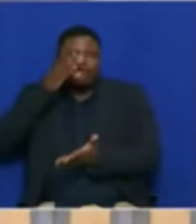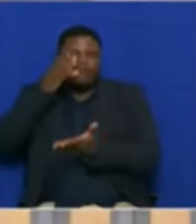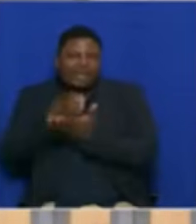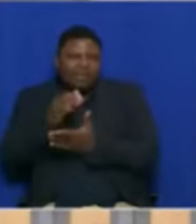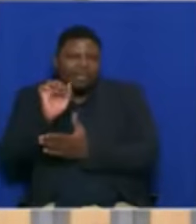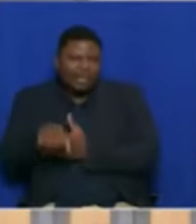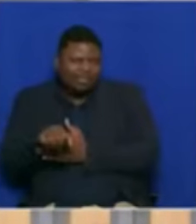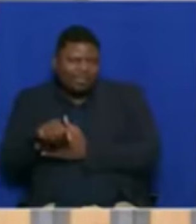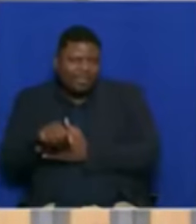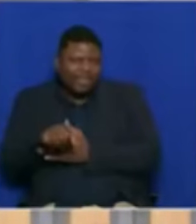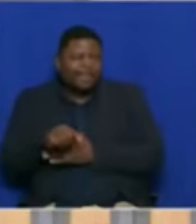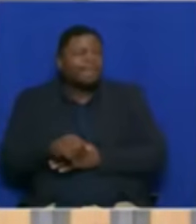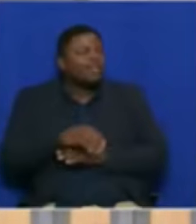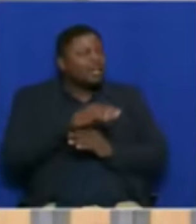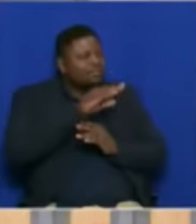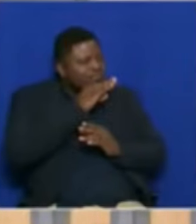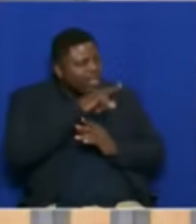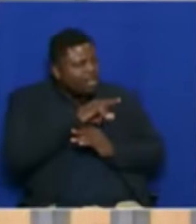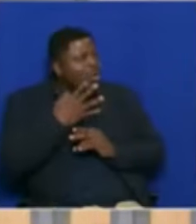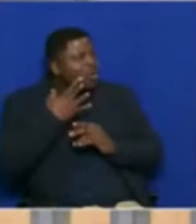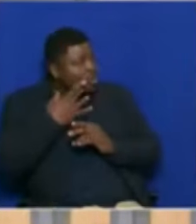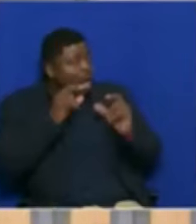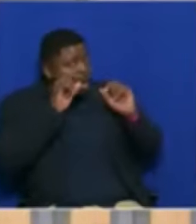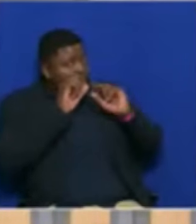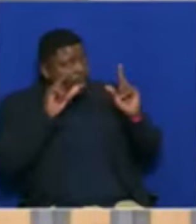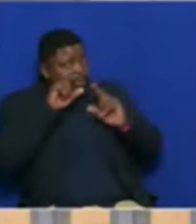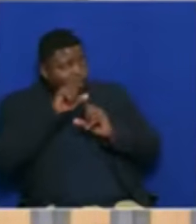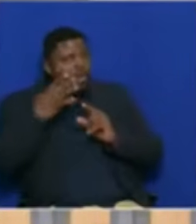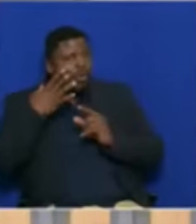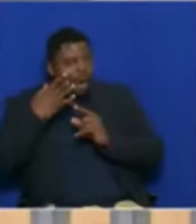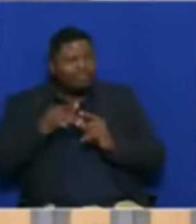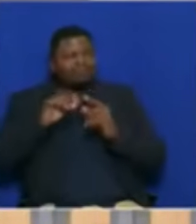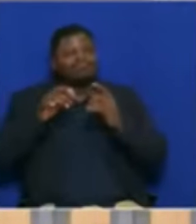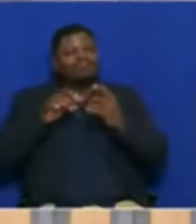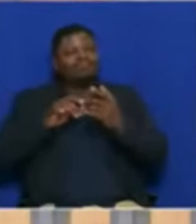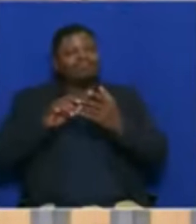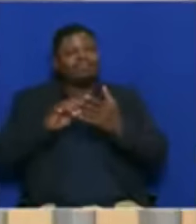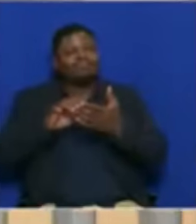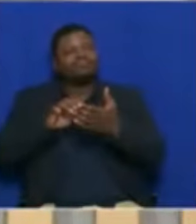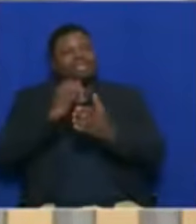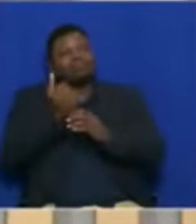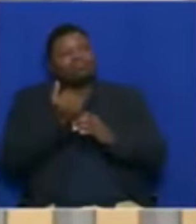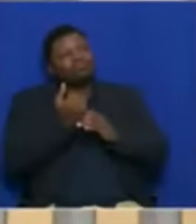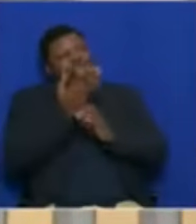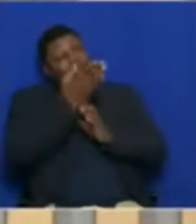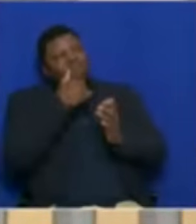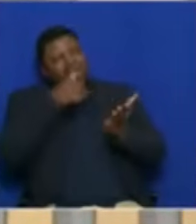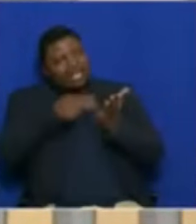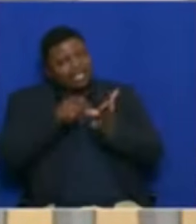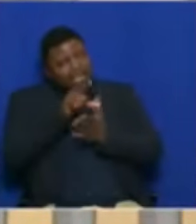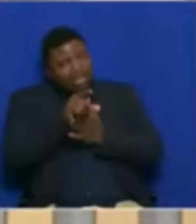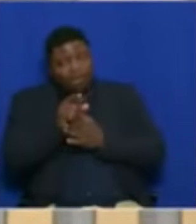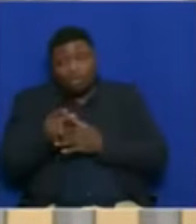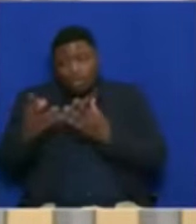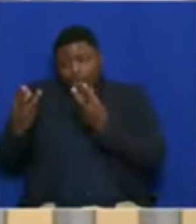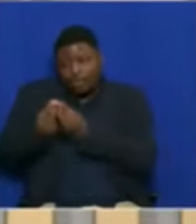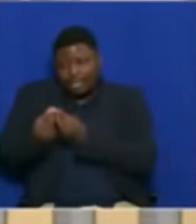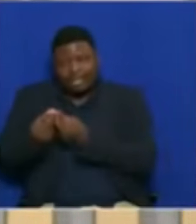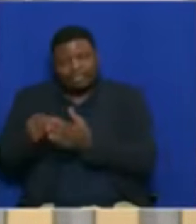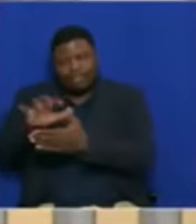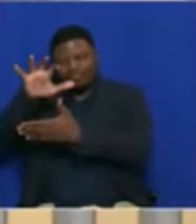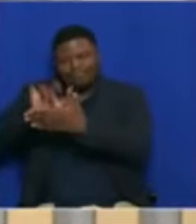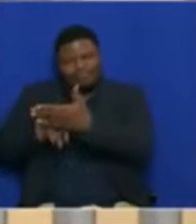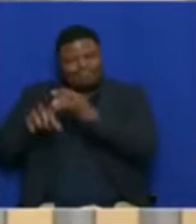prepared? Yes, sir. So you can speak to them? Yes, sir. Yes. Thank you, Commissioner. Colonel, can I just follow up on that?